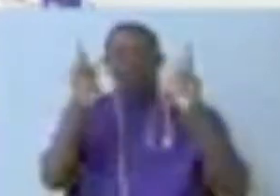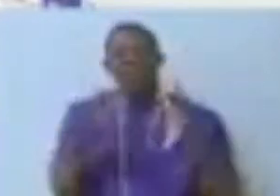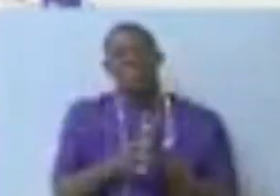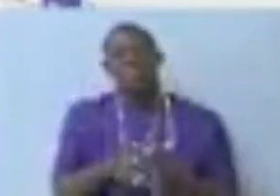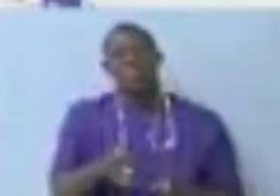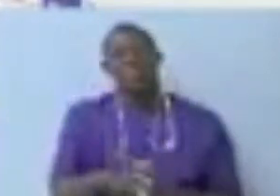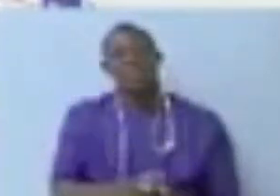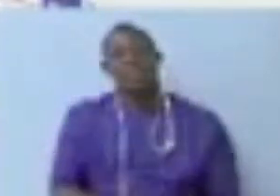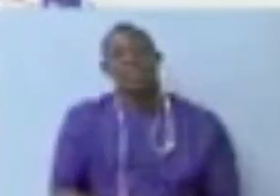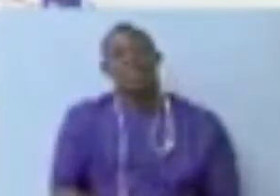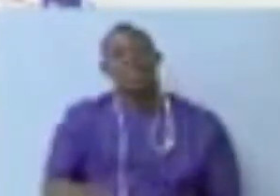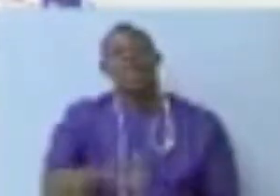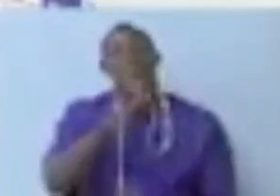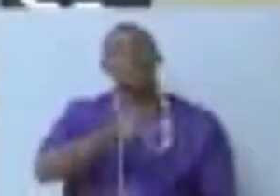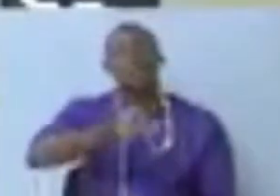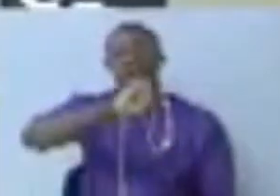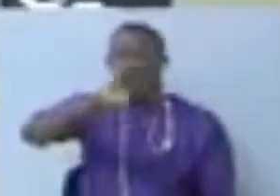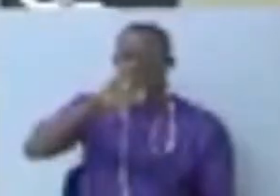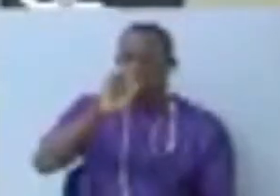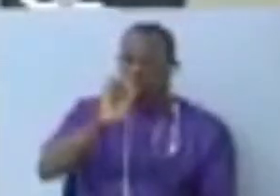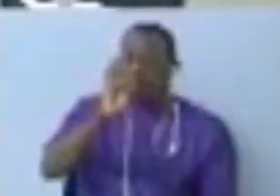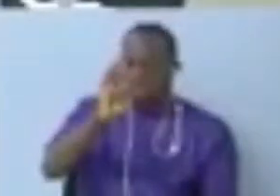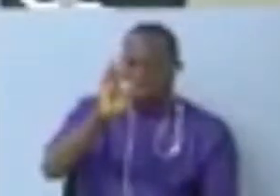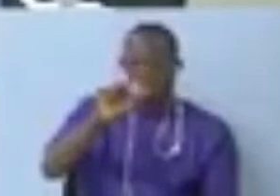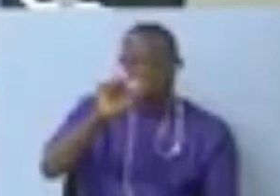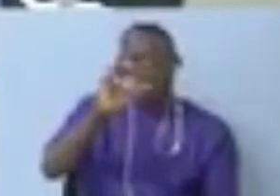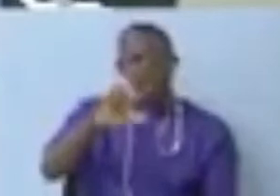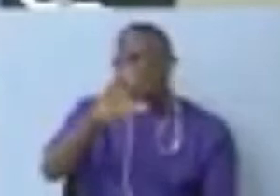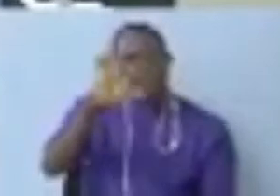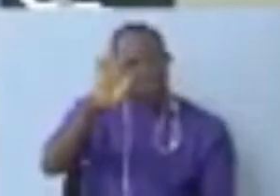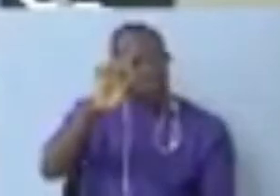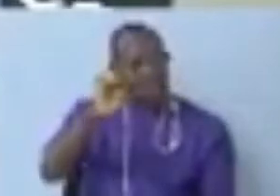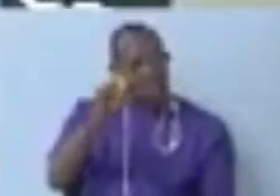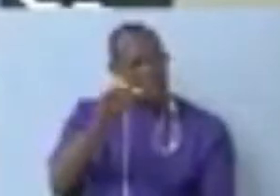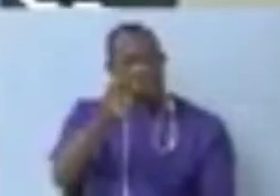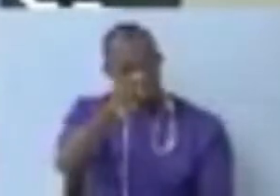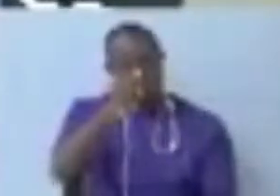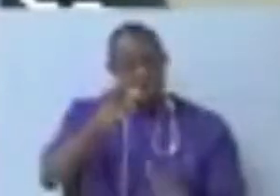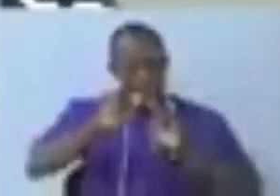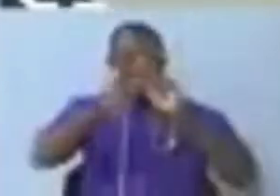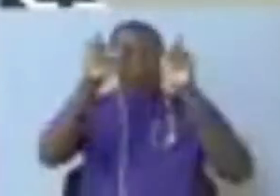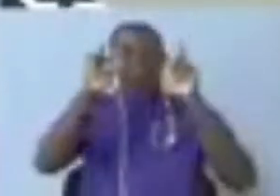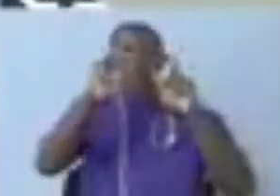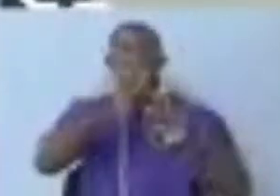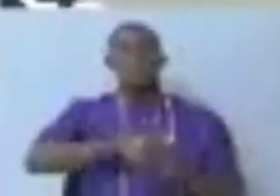But Mr. Jobarteh, you were aware that Mr. Jawa was there.